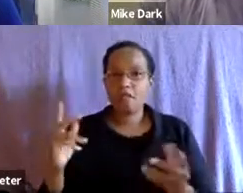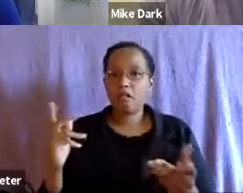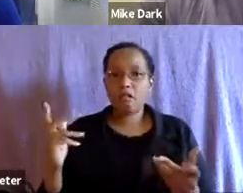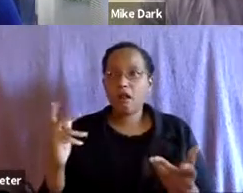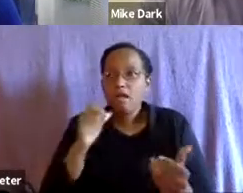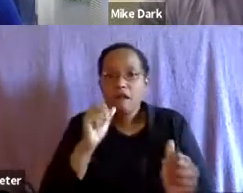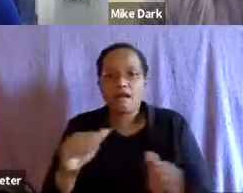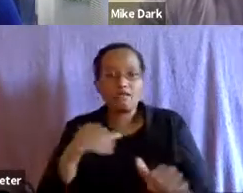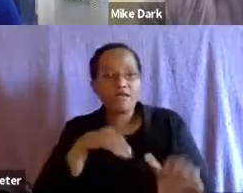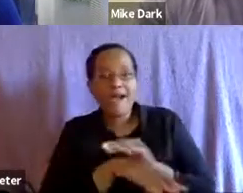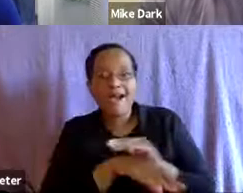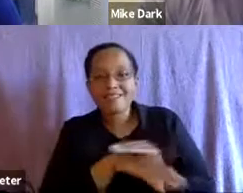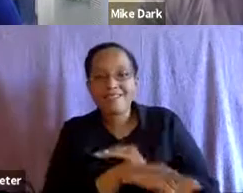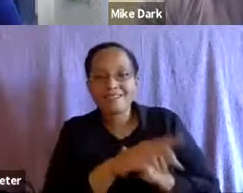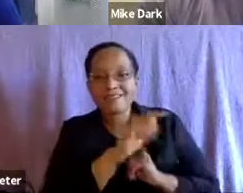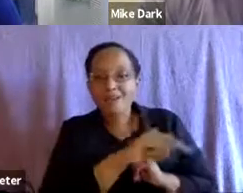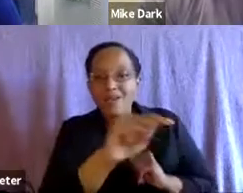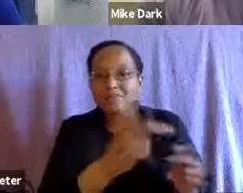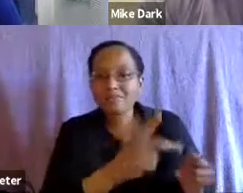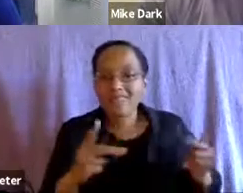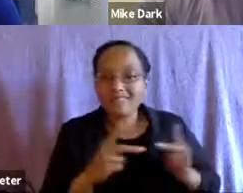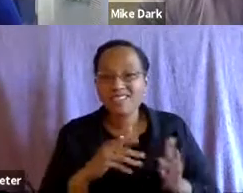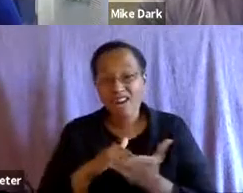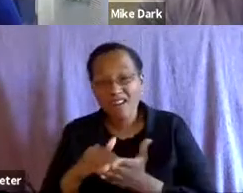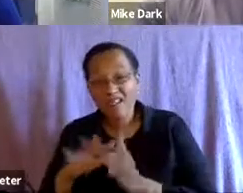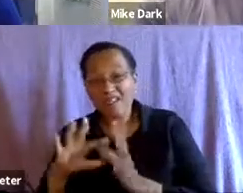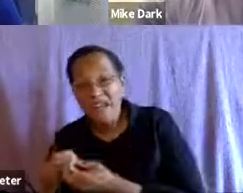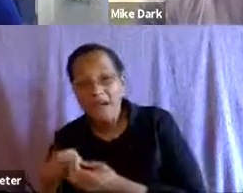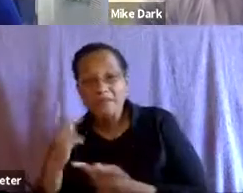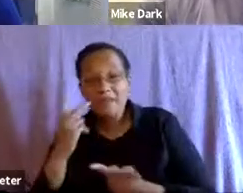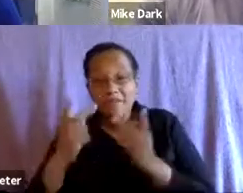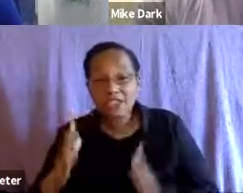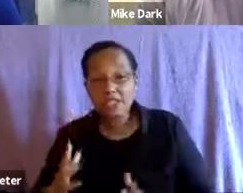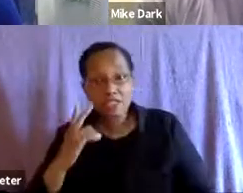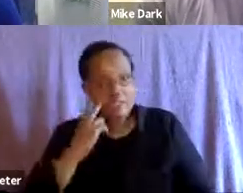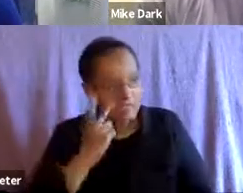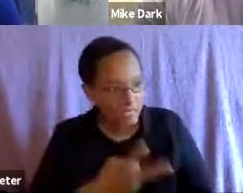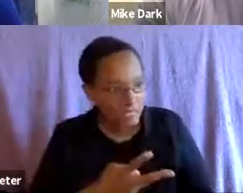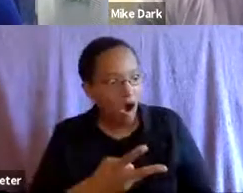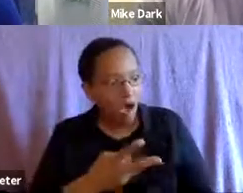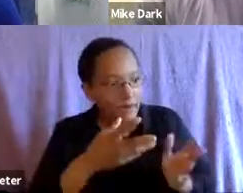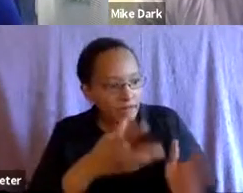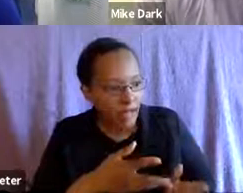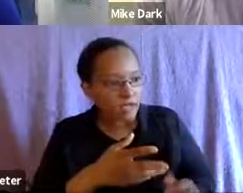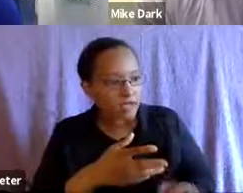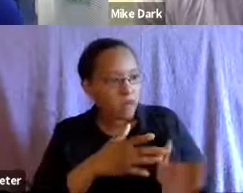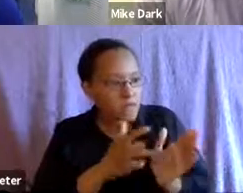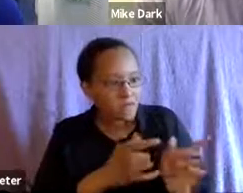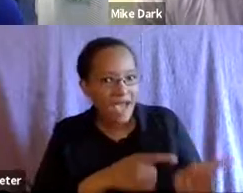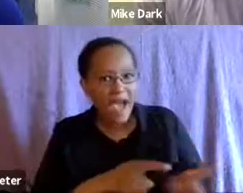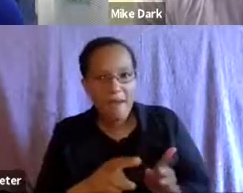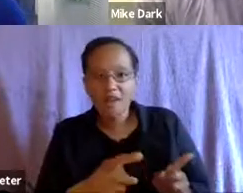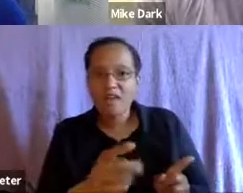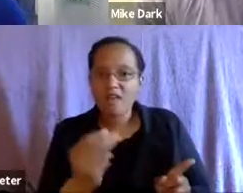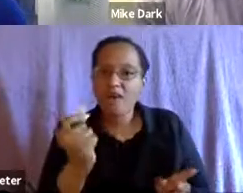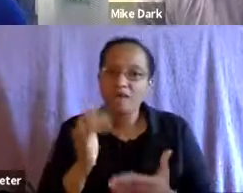know if we've had enough time go by, but someone asked, are you seeing an uptick in elder abuse